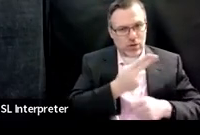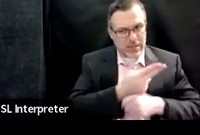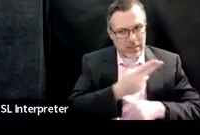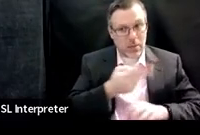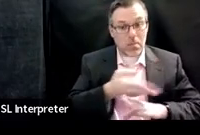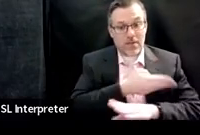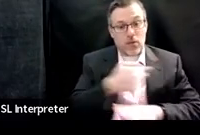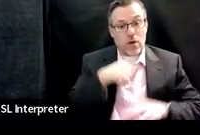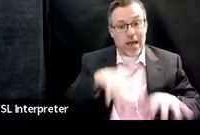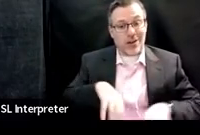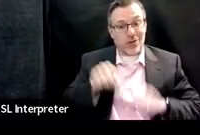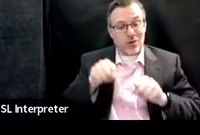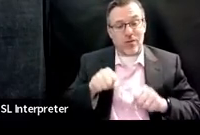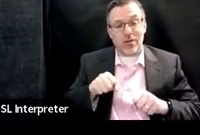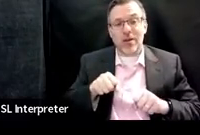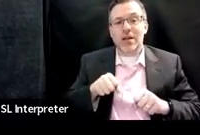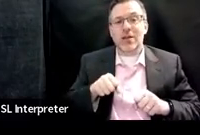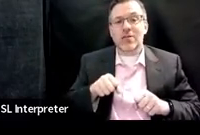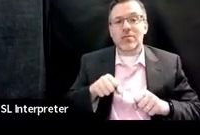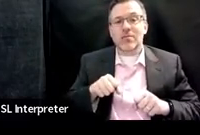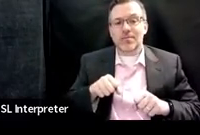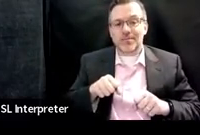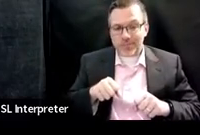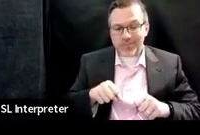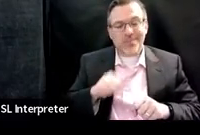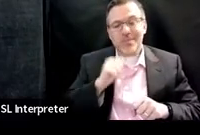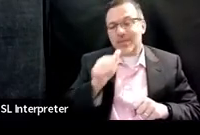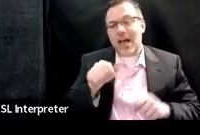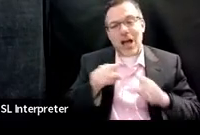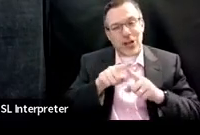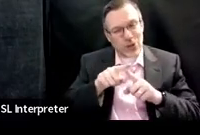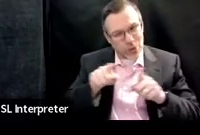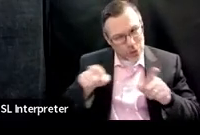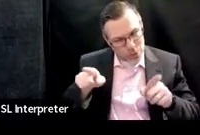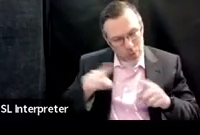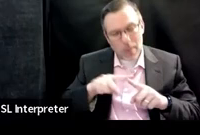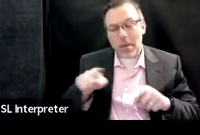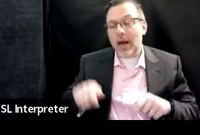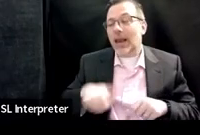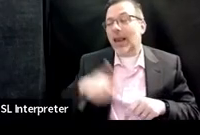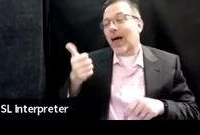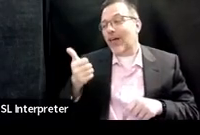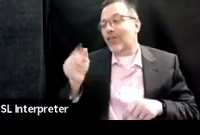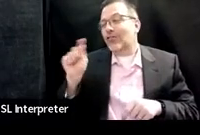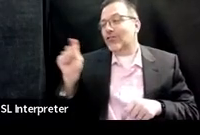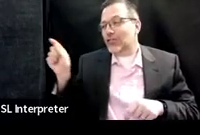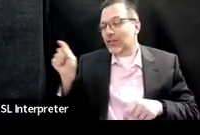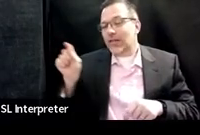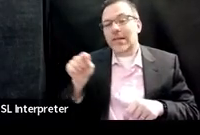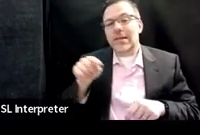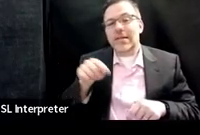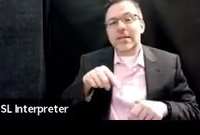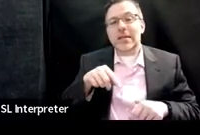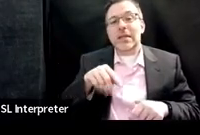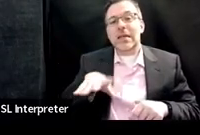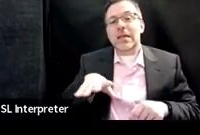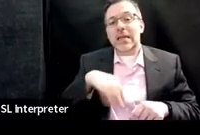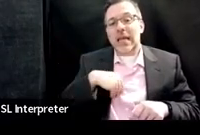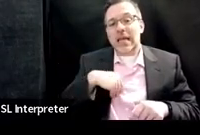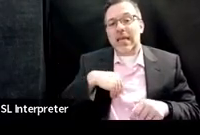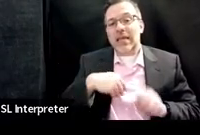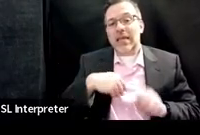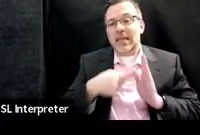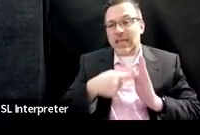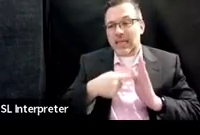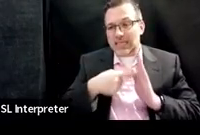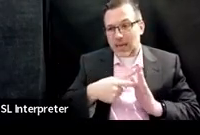that people, certainly not anybody on this call, right? But people were taking the examples that were being shared and they were plugging them